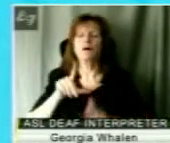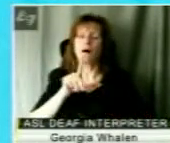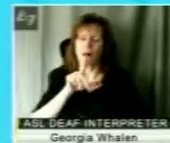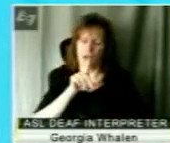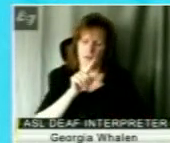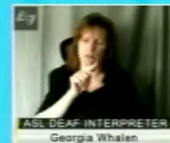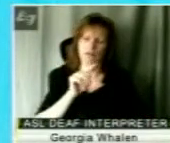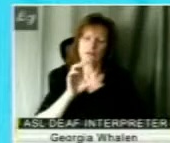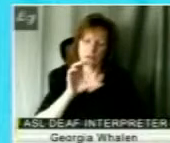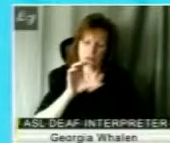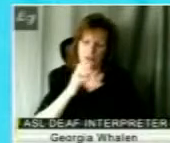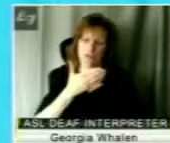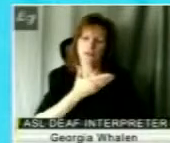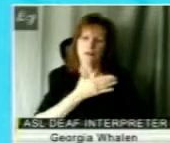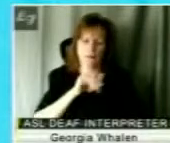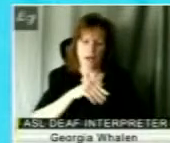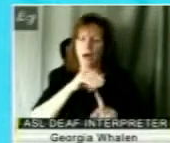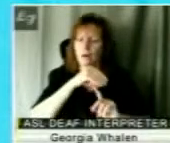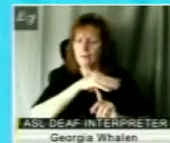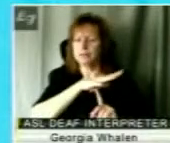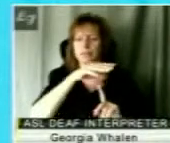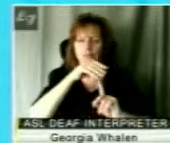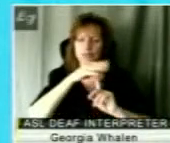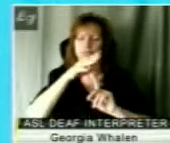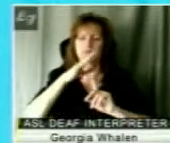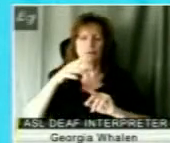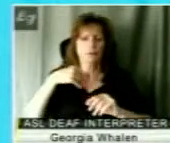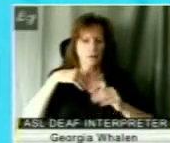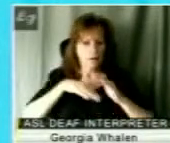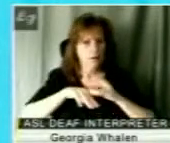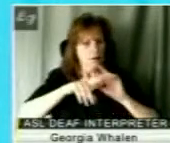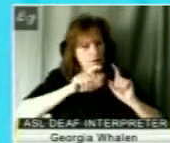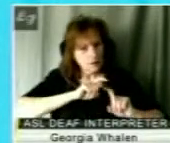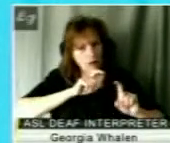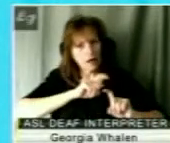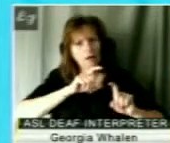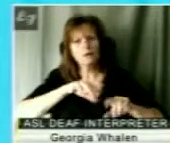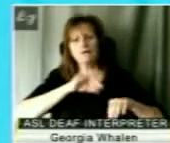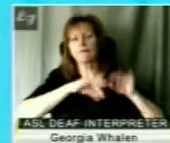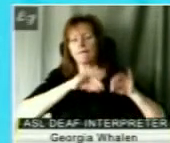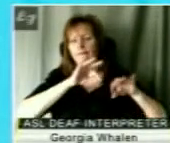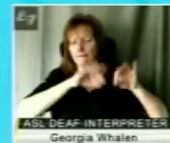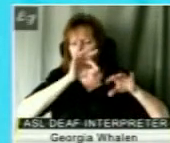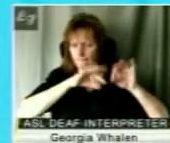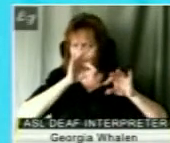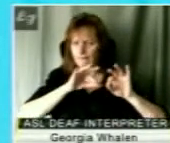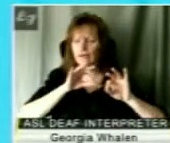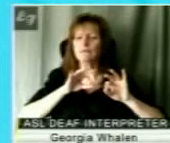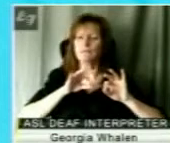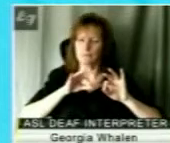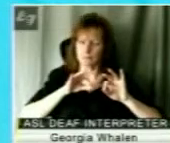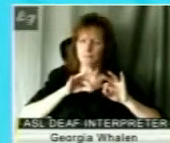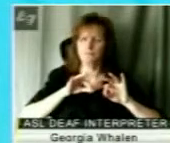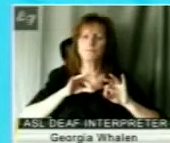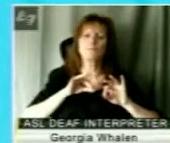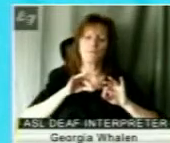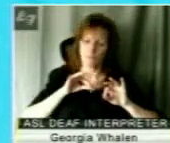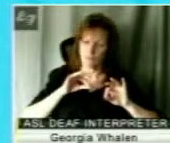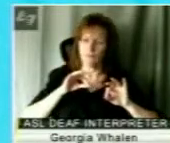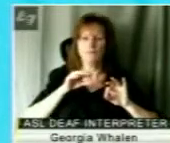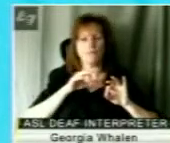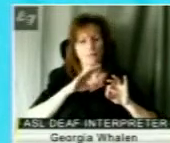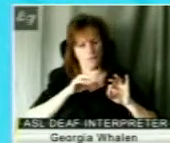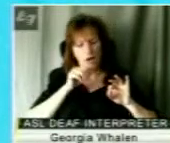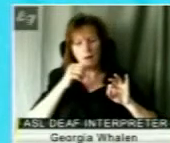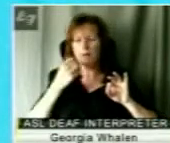that had the outbreaks. And when we went in and did the testing and saw that there were usually only a small number of cases in those